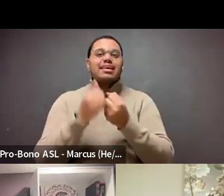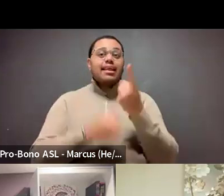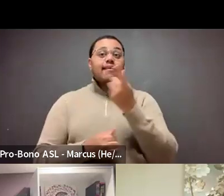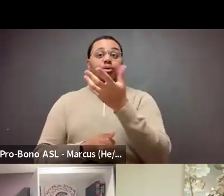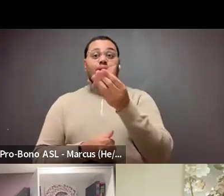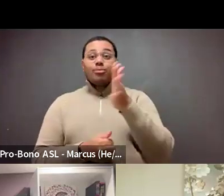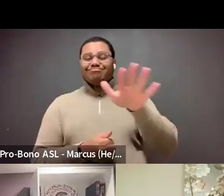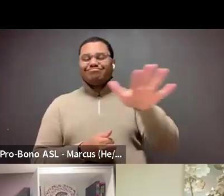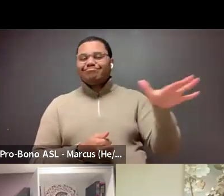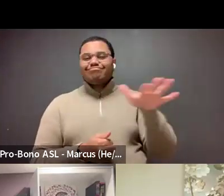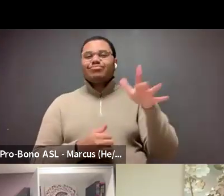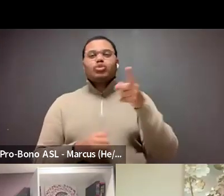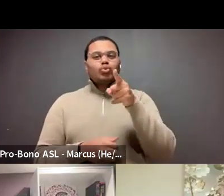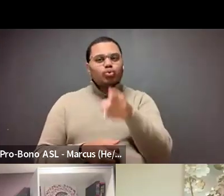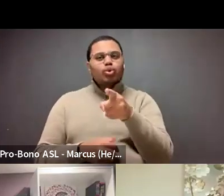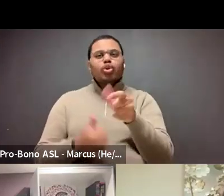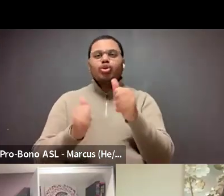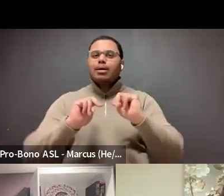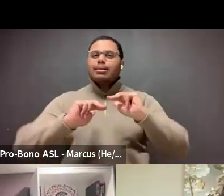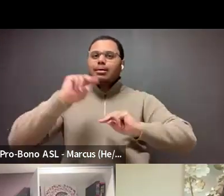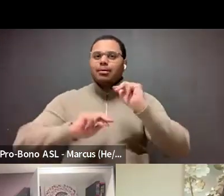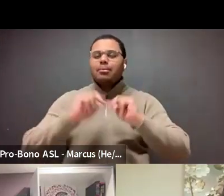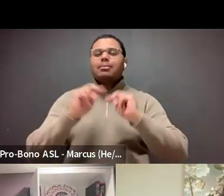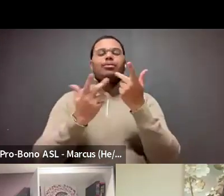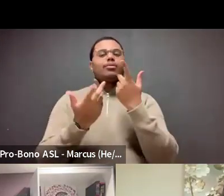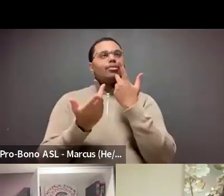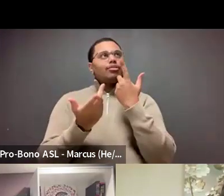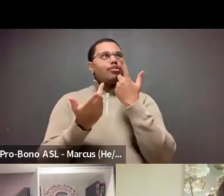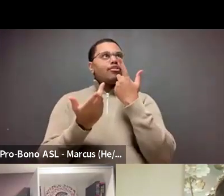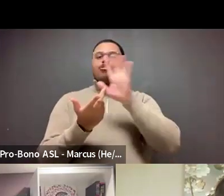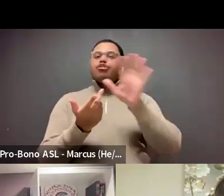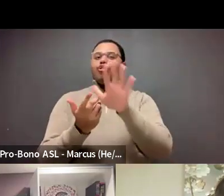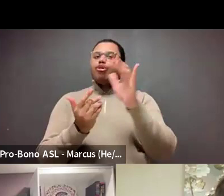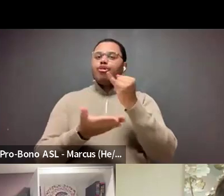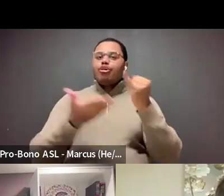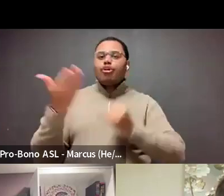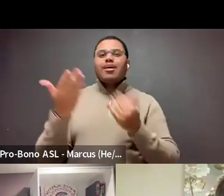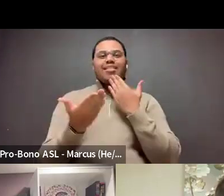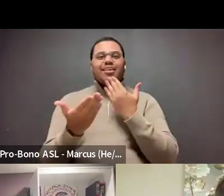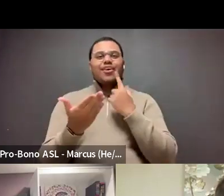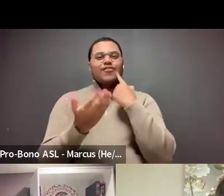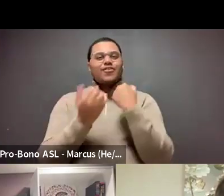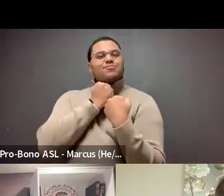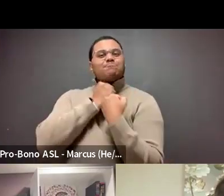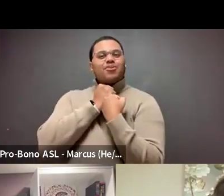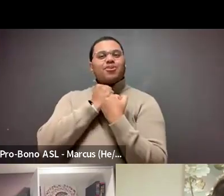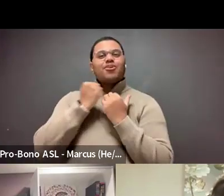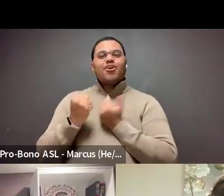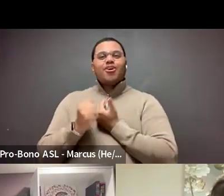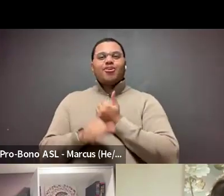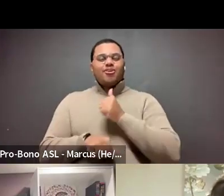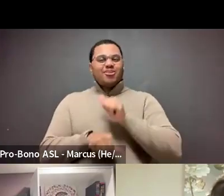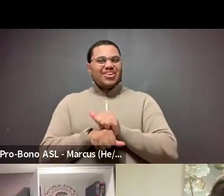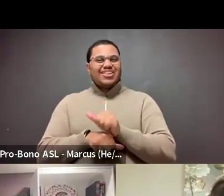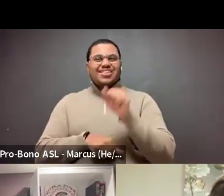you, everyone out there trying to build a better world through your art. And thank you for supporting our work. And yeah,